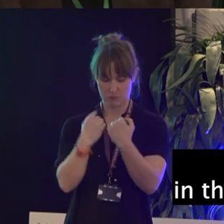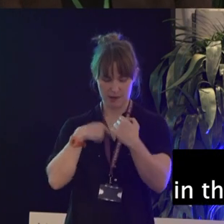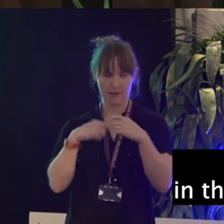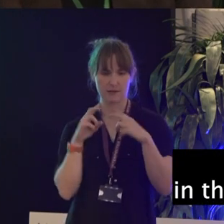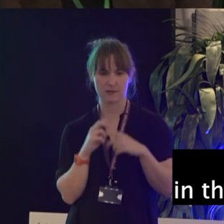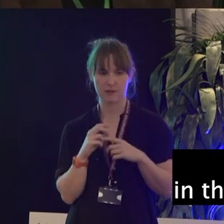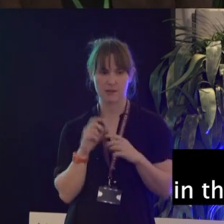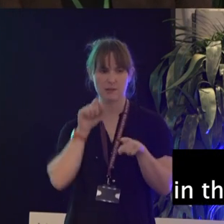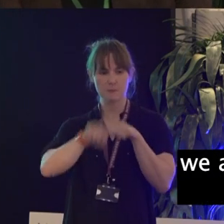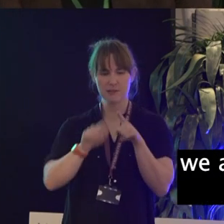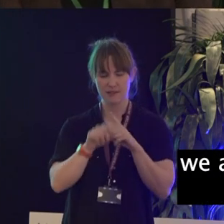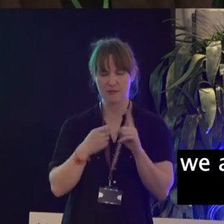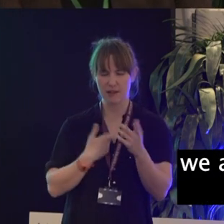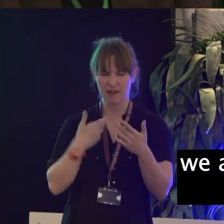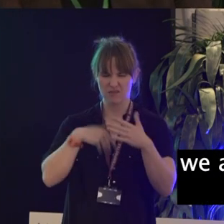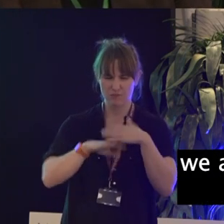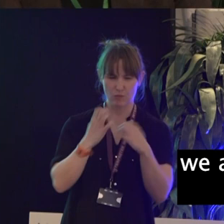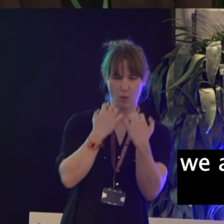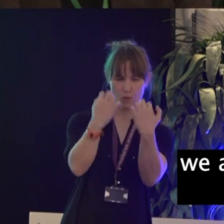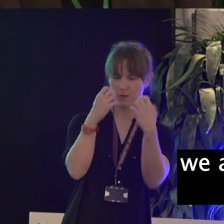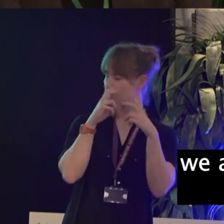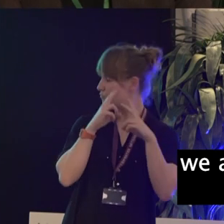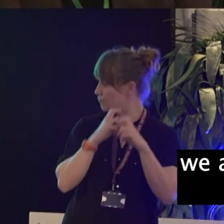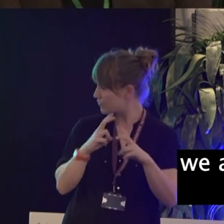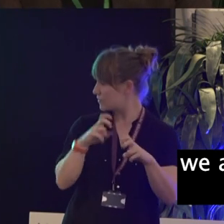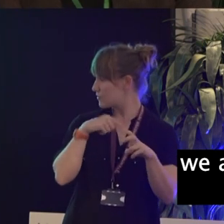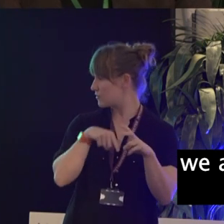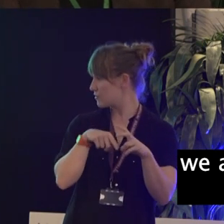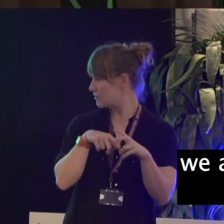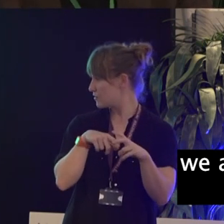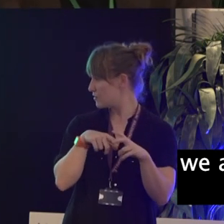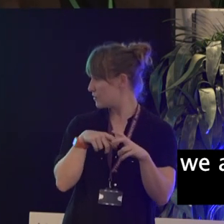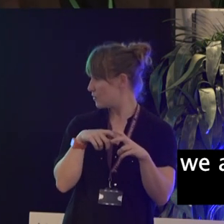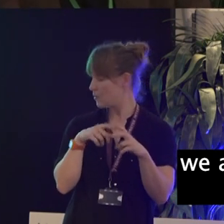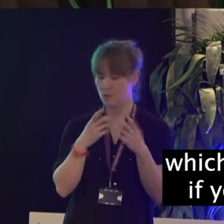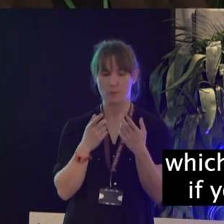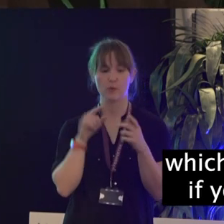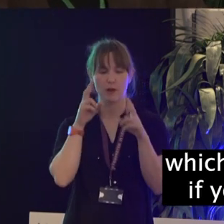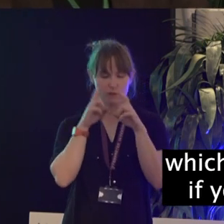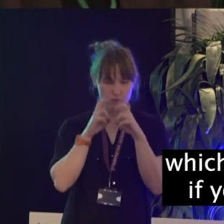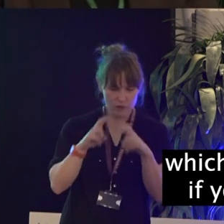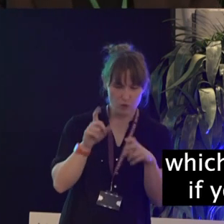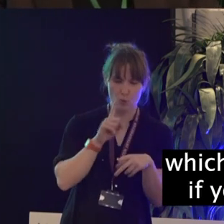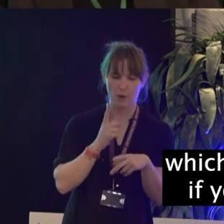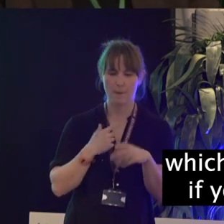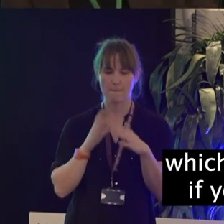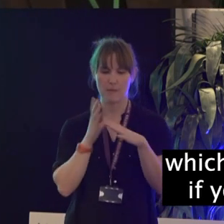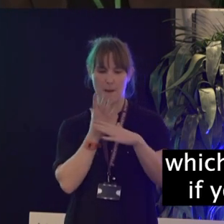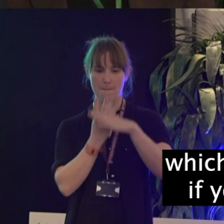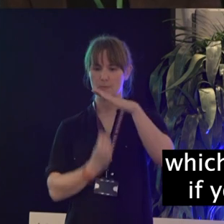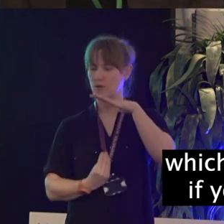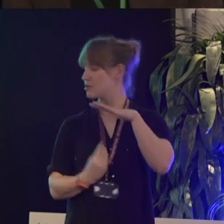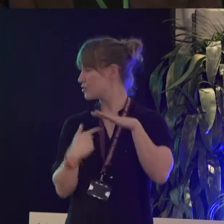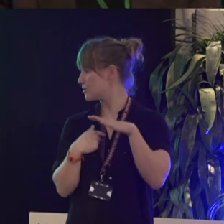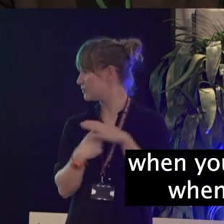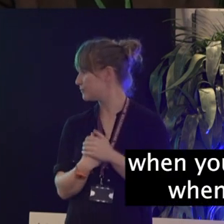of audience research, we're looking at a particular state, which is immersion, which is the point where, I don't know if you've experienced